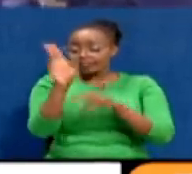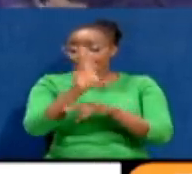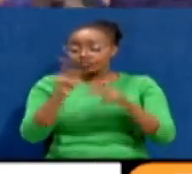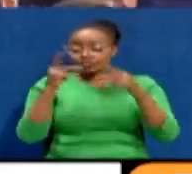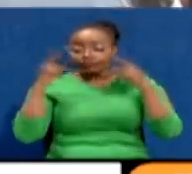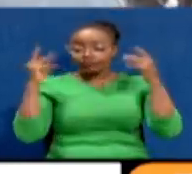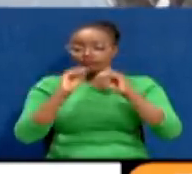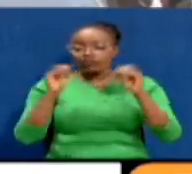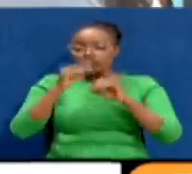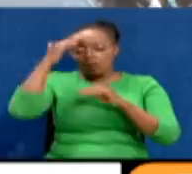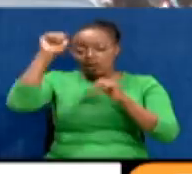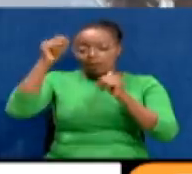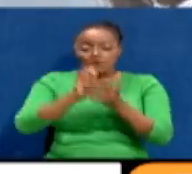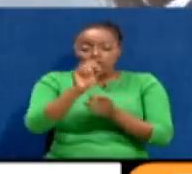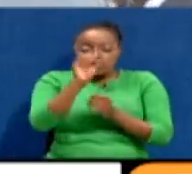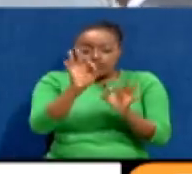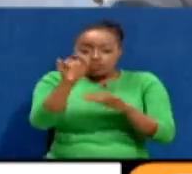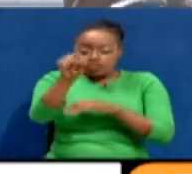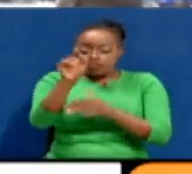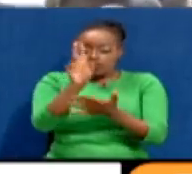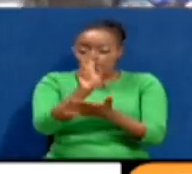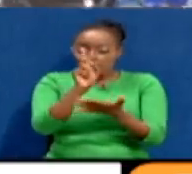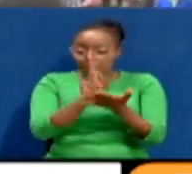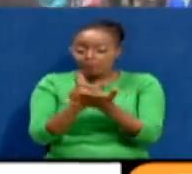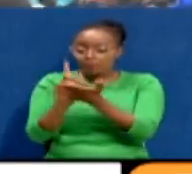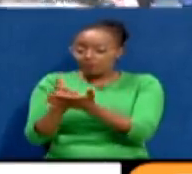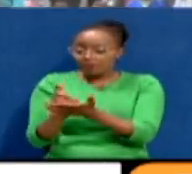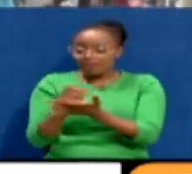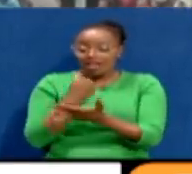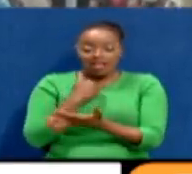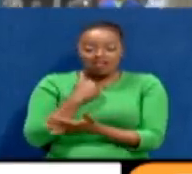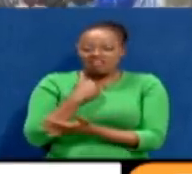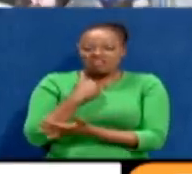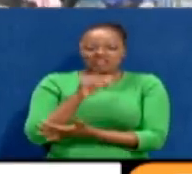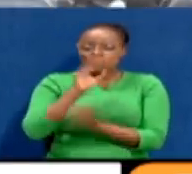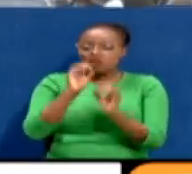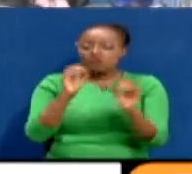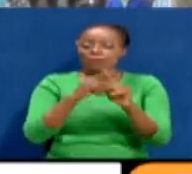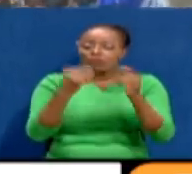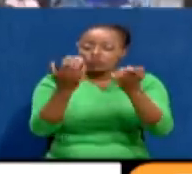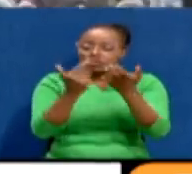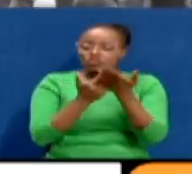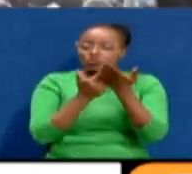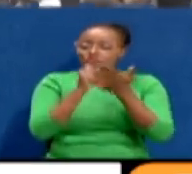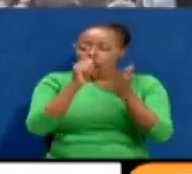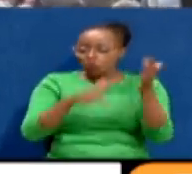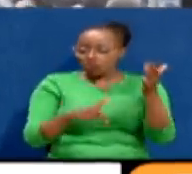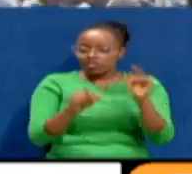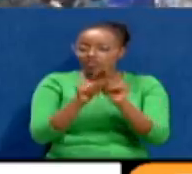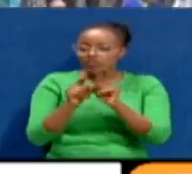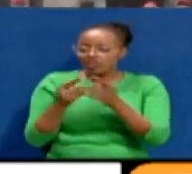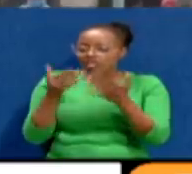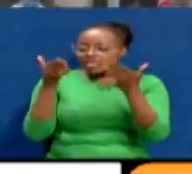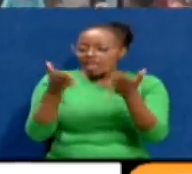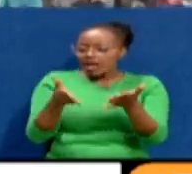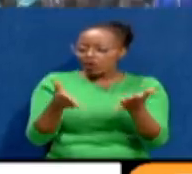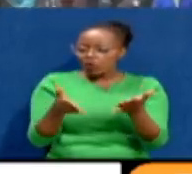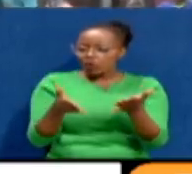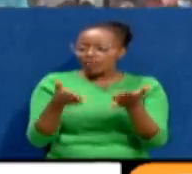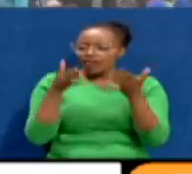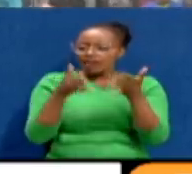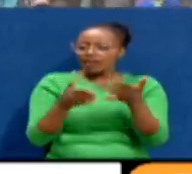sure whether they were sanitizing, but I think what probably we need to discuss at this stage is what is the recent or